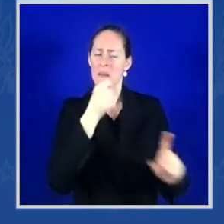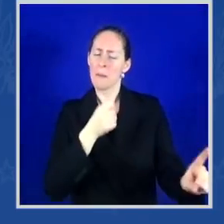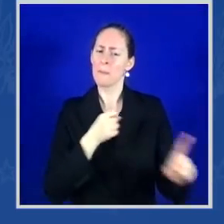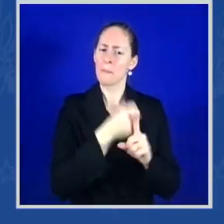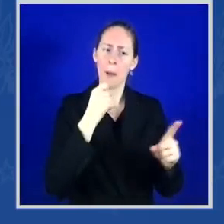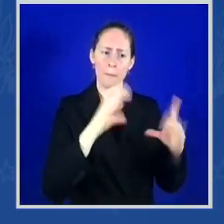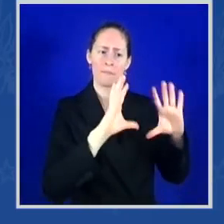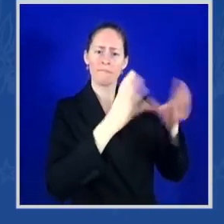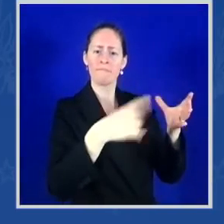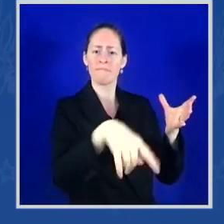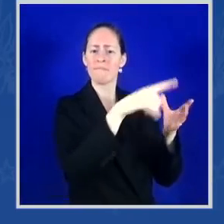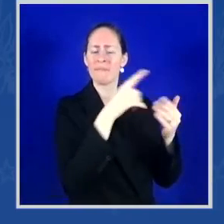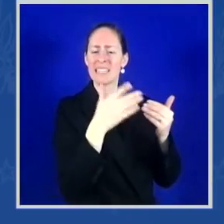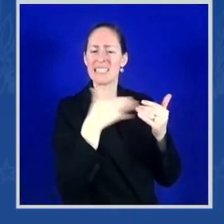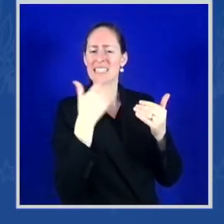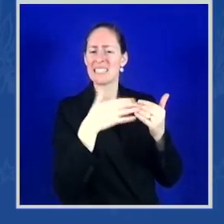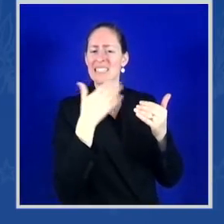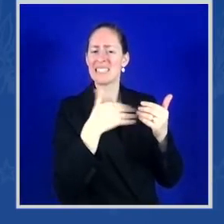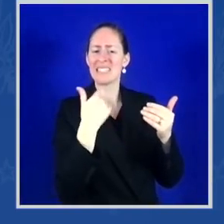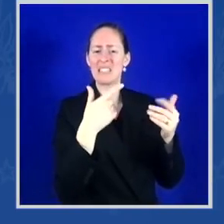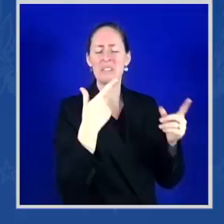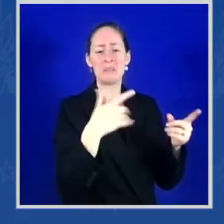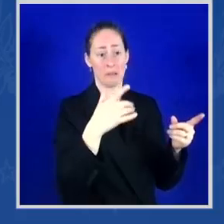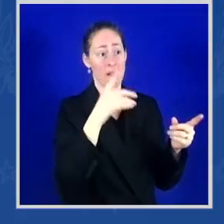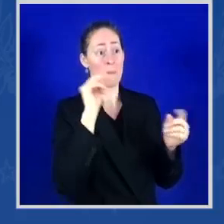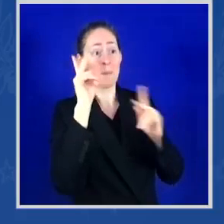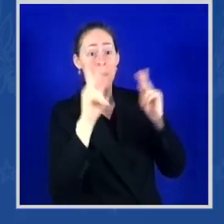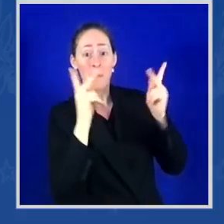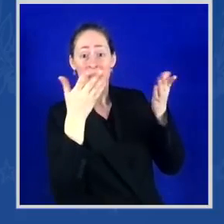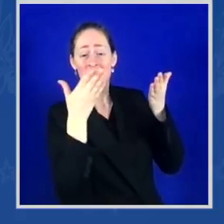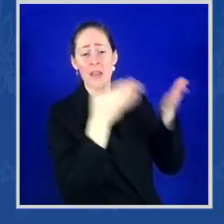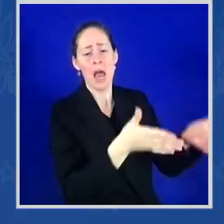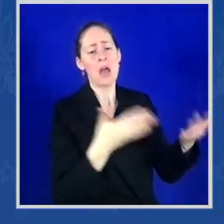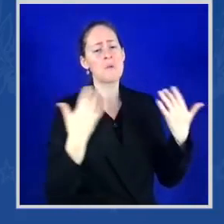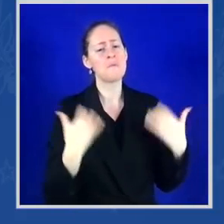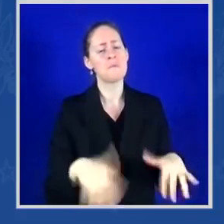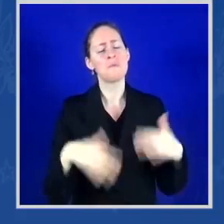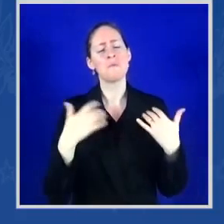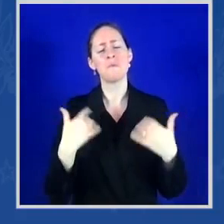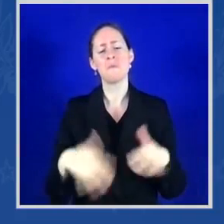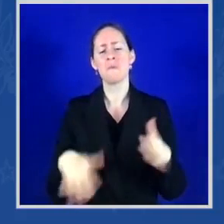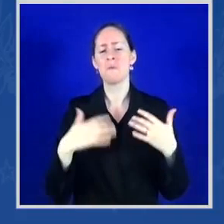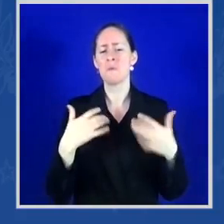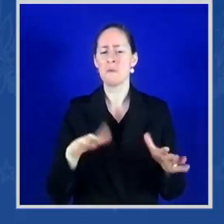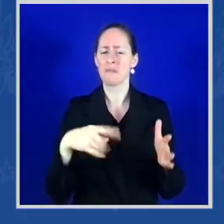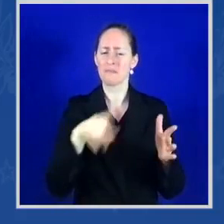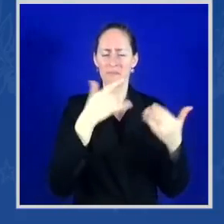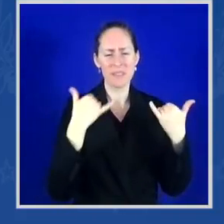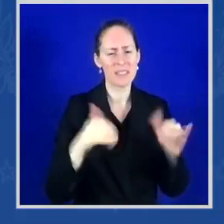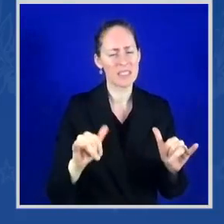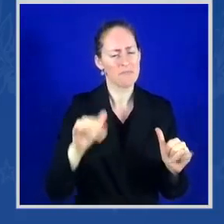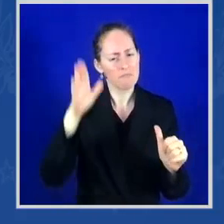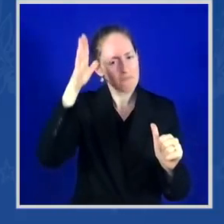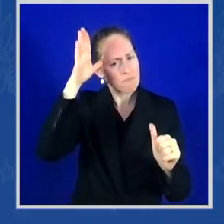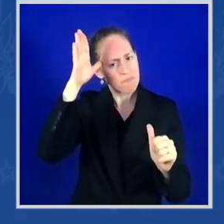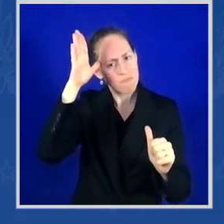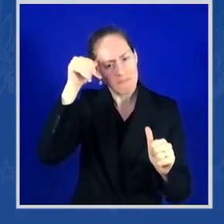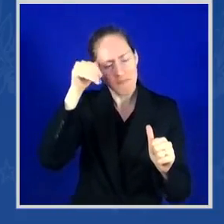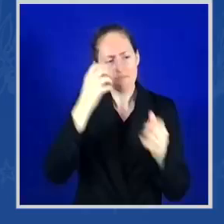has been unbelievable in protecting those veterans. To